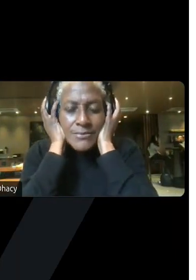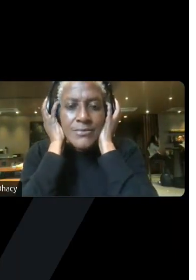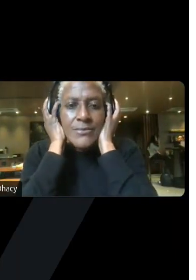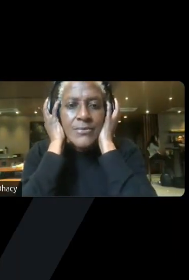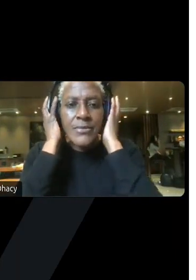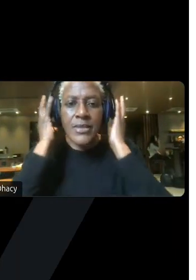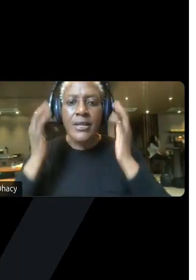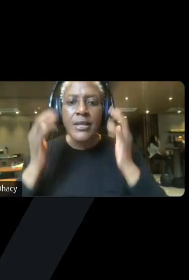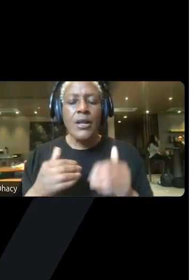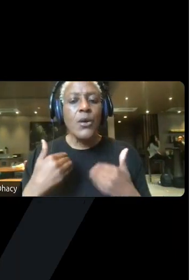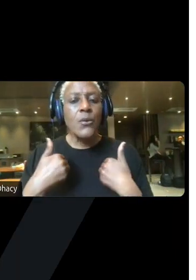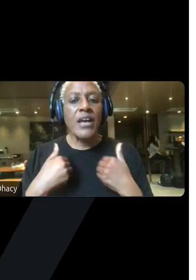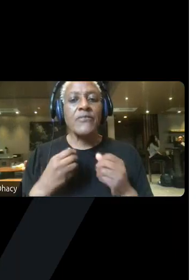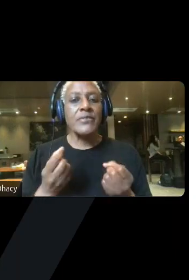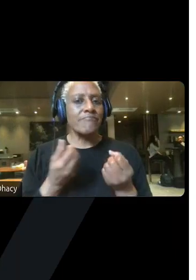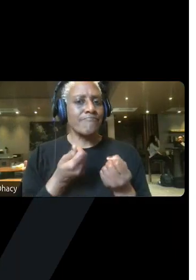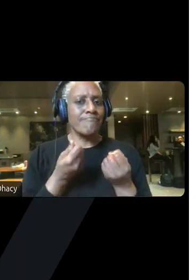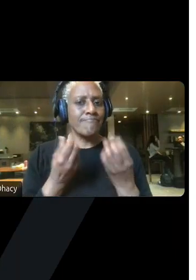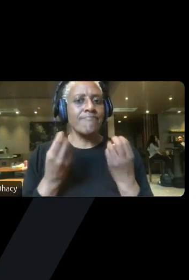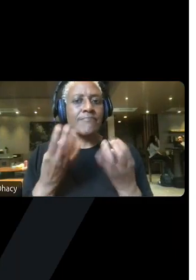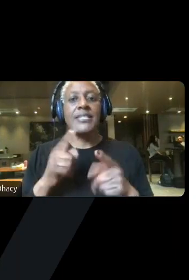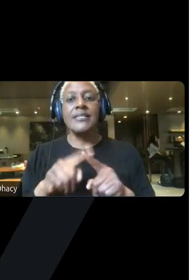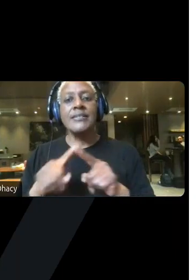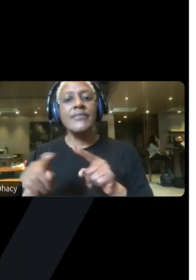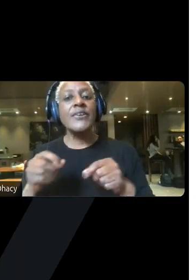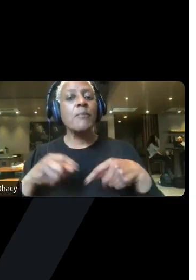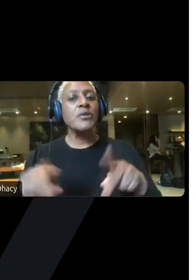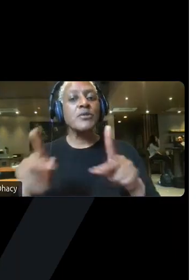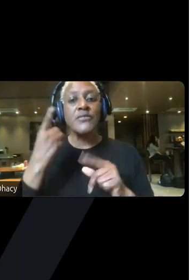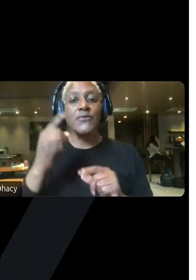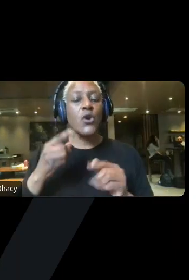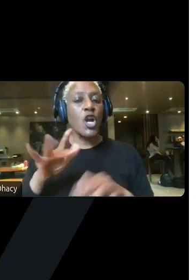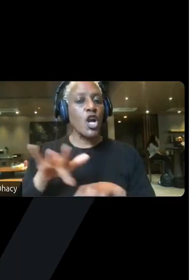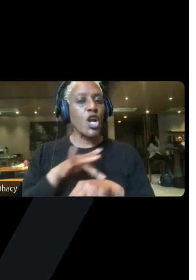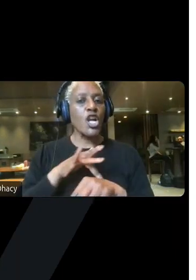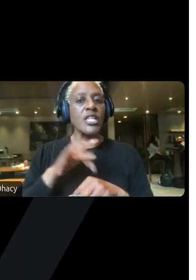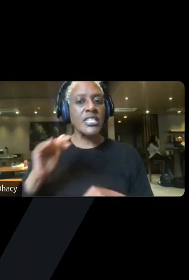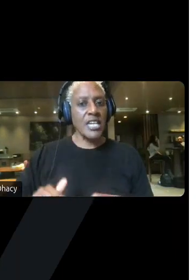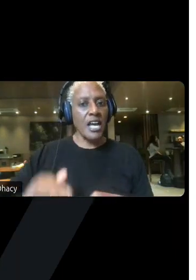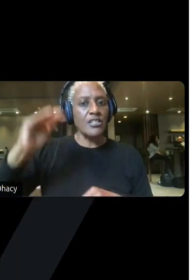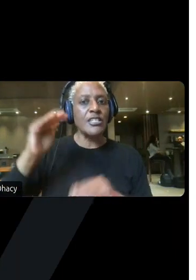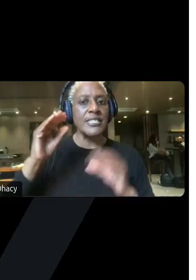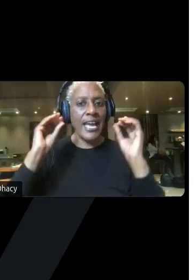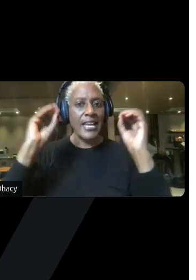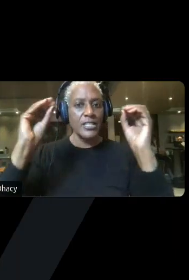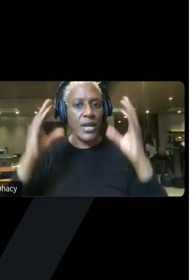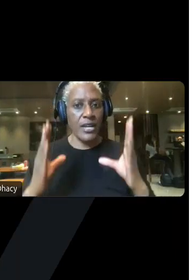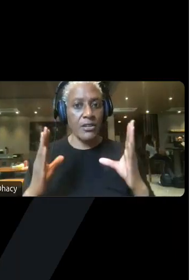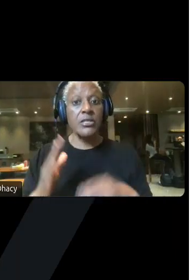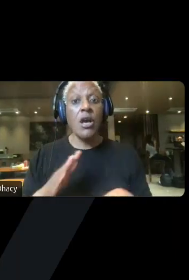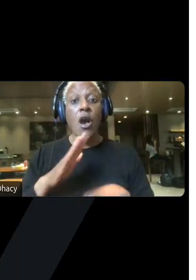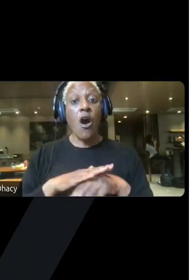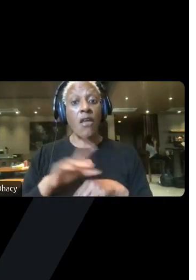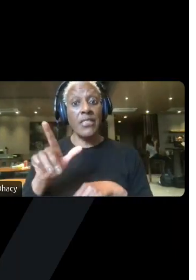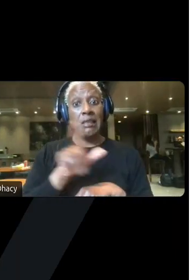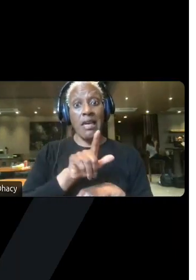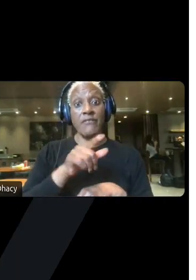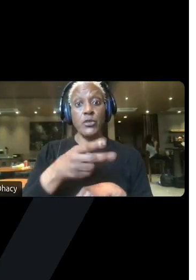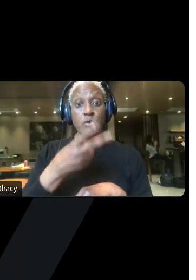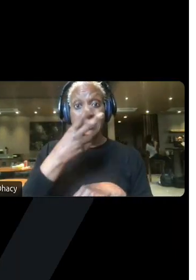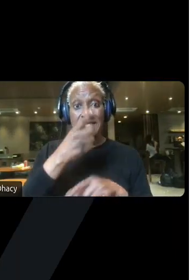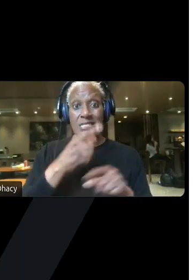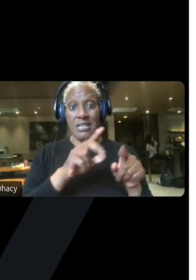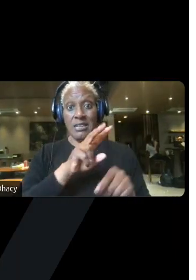There are many different opportunities for early childhood educators. On the left of your screen, it shows all of